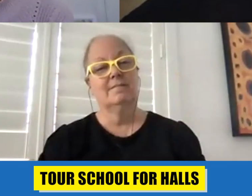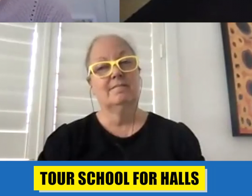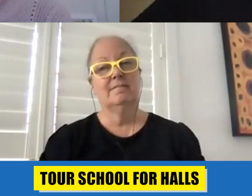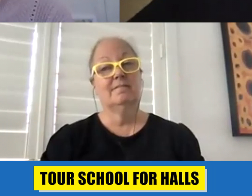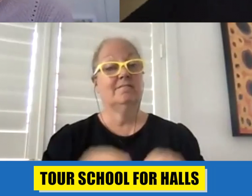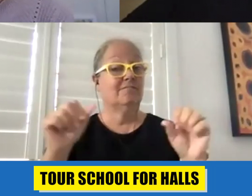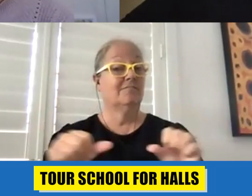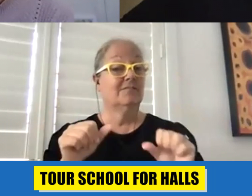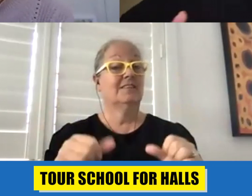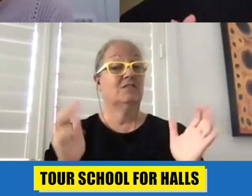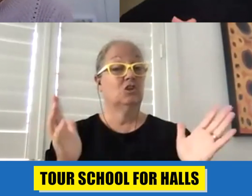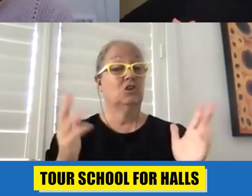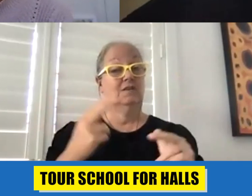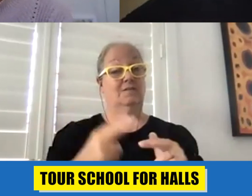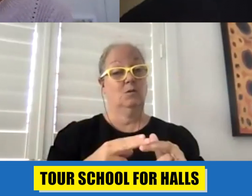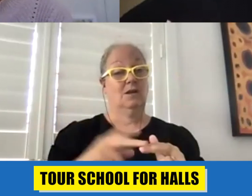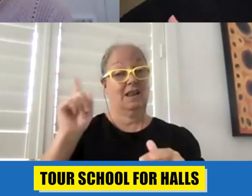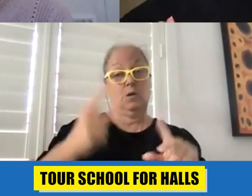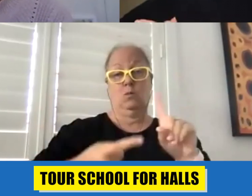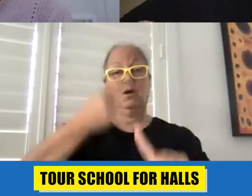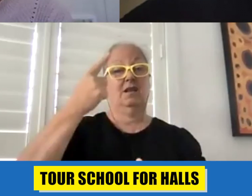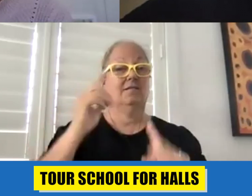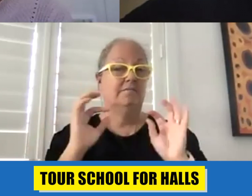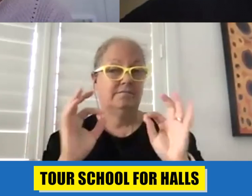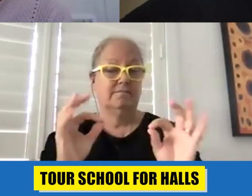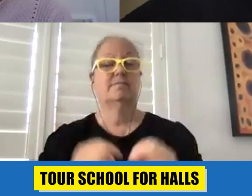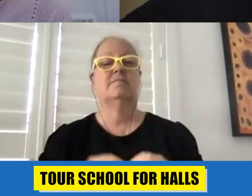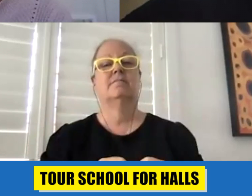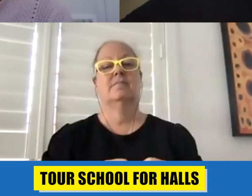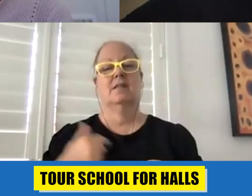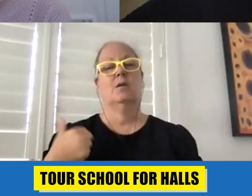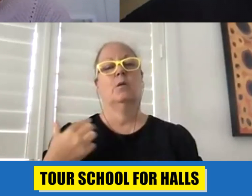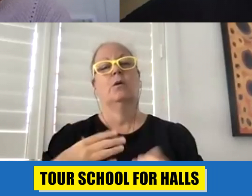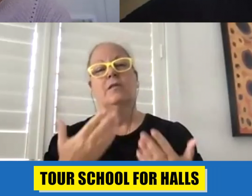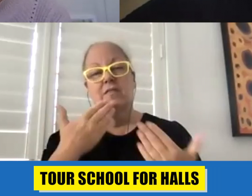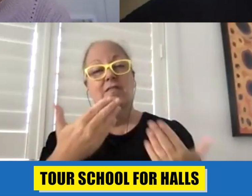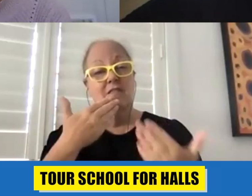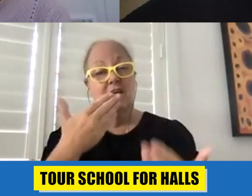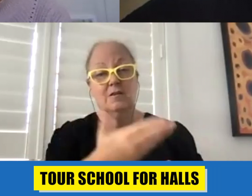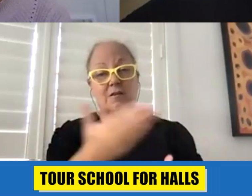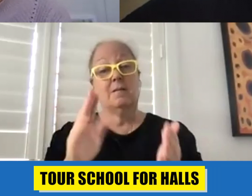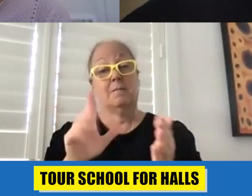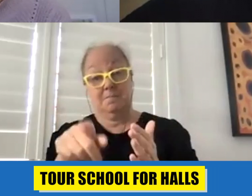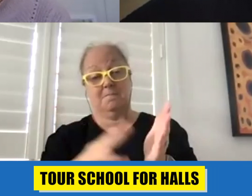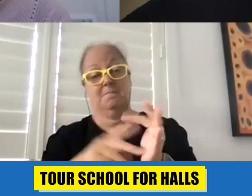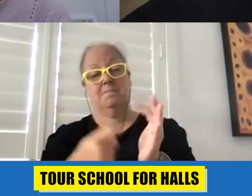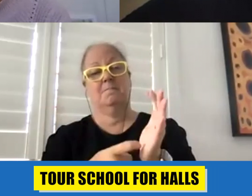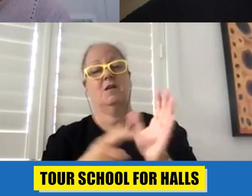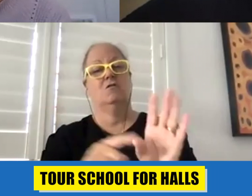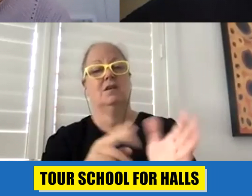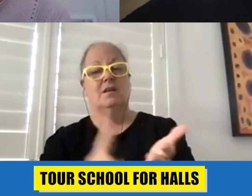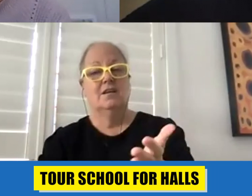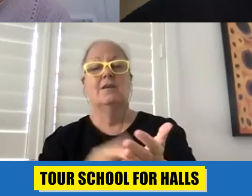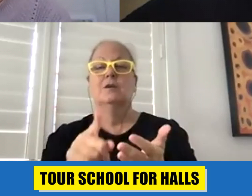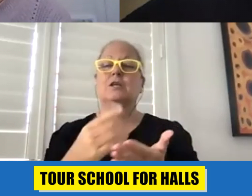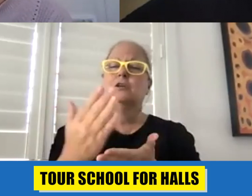That concludes our time for today. We're at 1 o'clock. So I wanted to thank you very much, Merryn, for joining us today and sharing